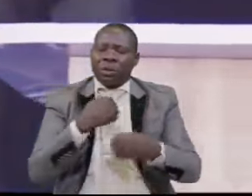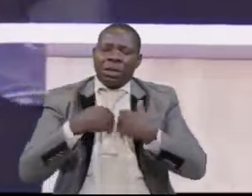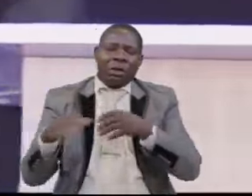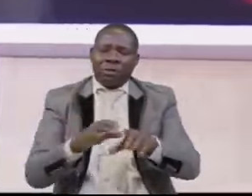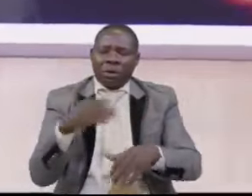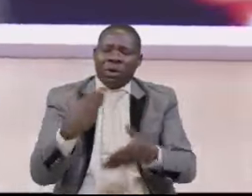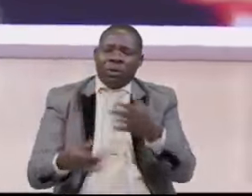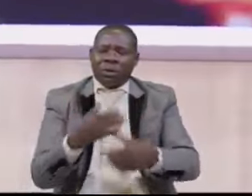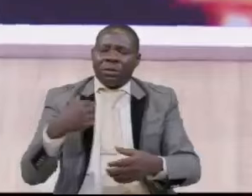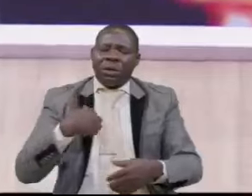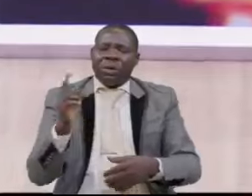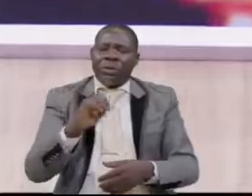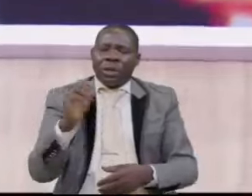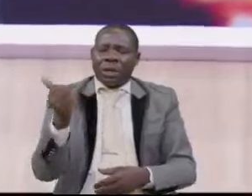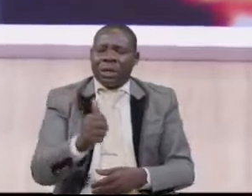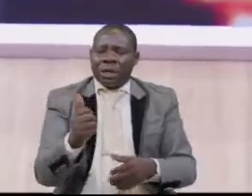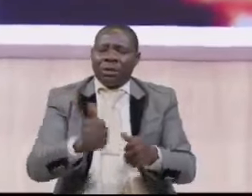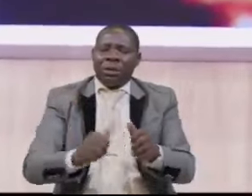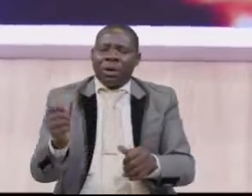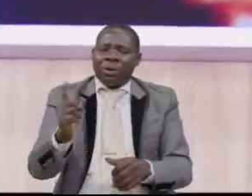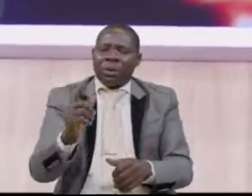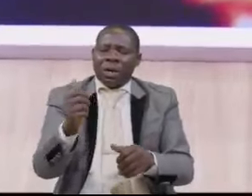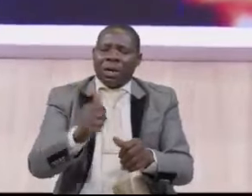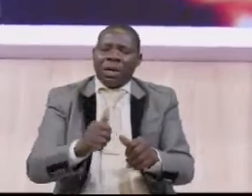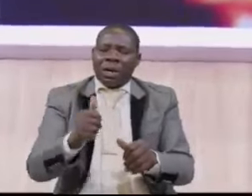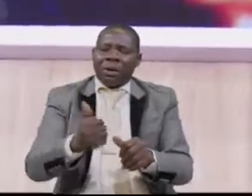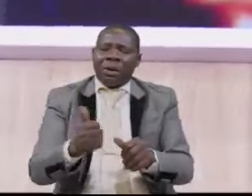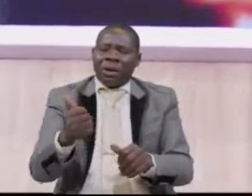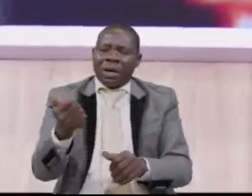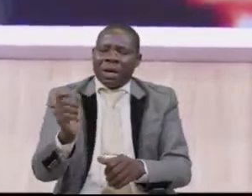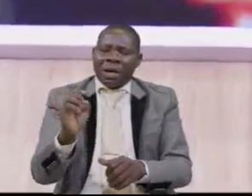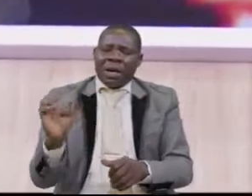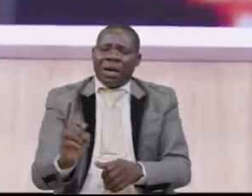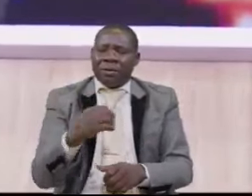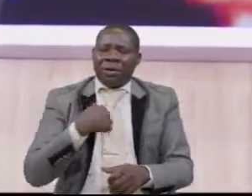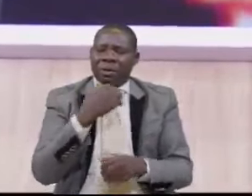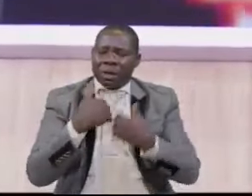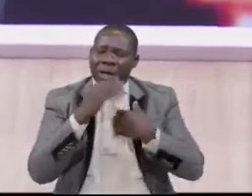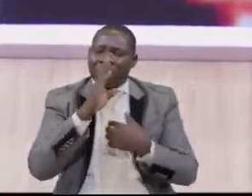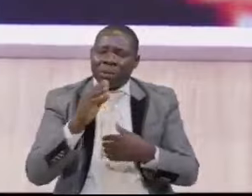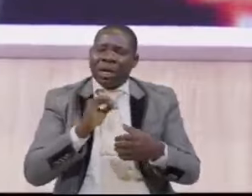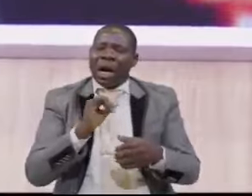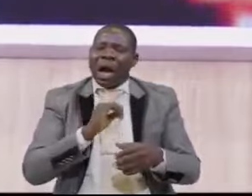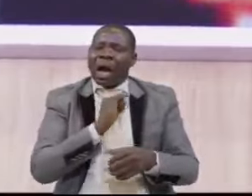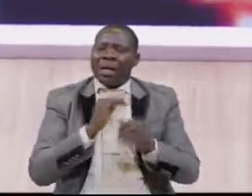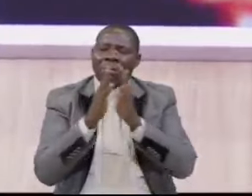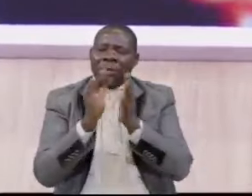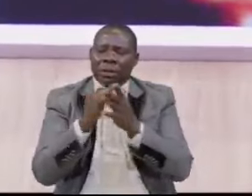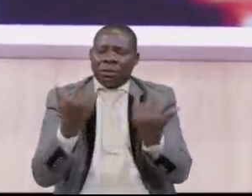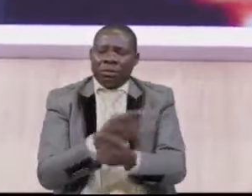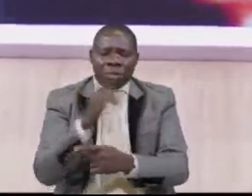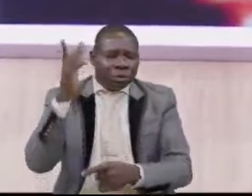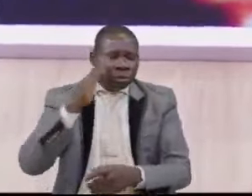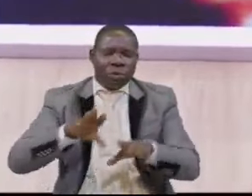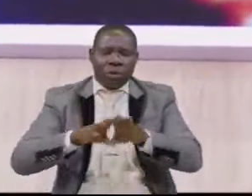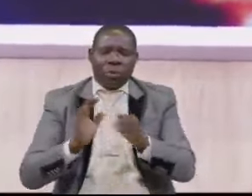whatever we have produced, Lord, we pray that today you open our eyes and we become 10 times